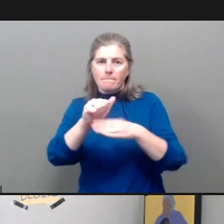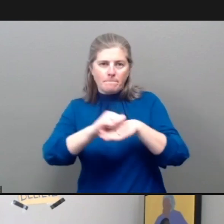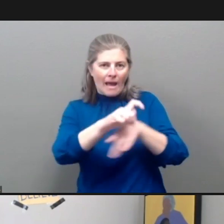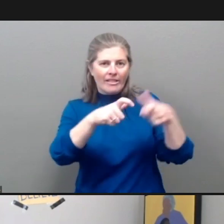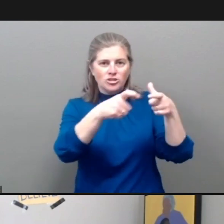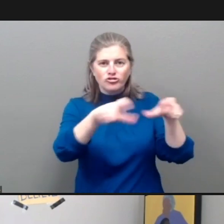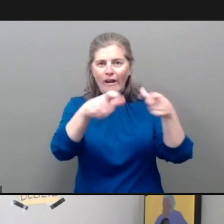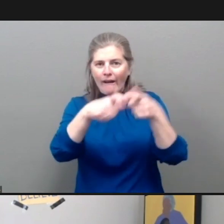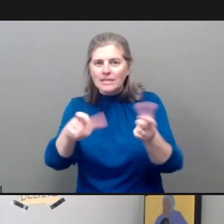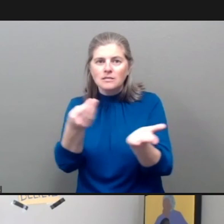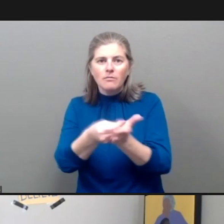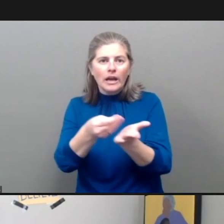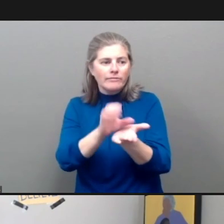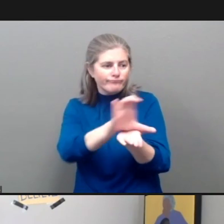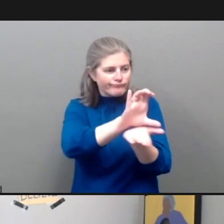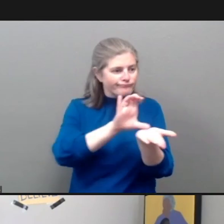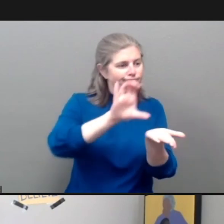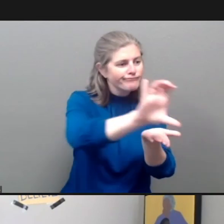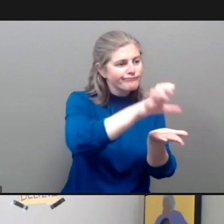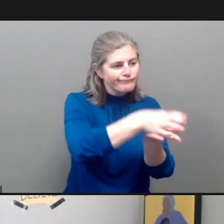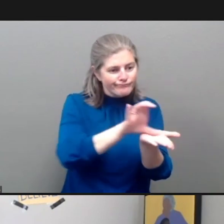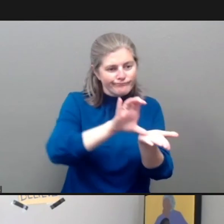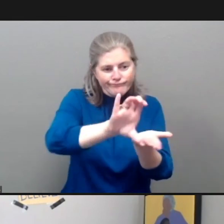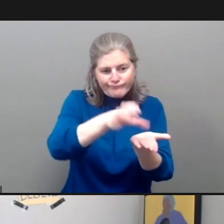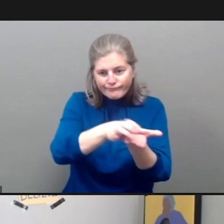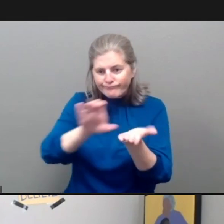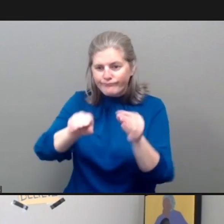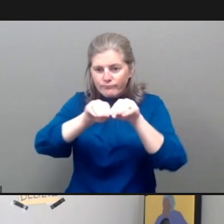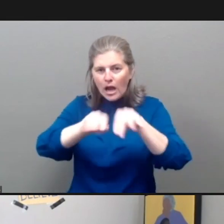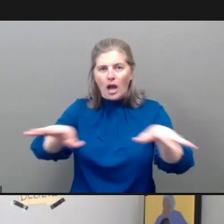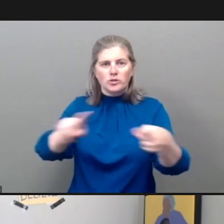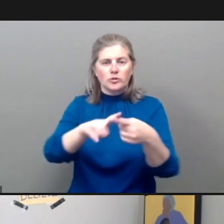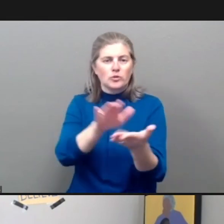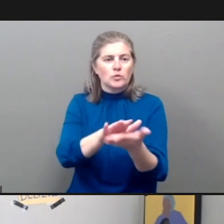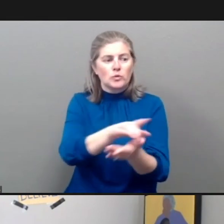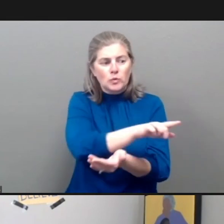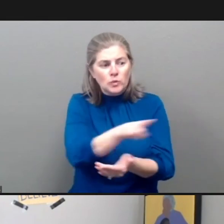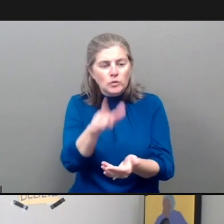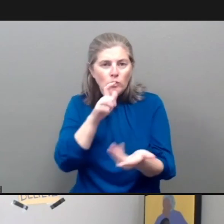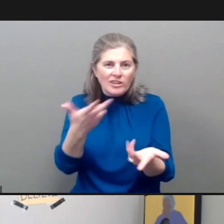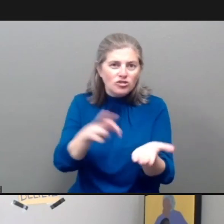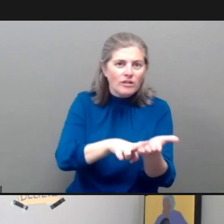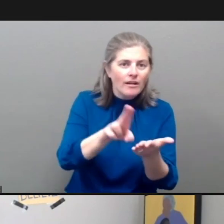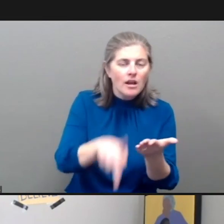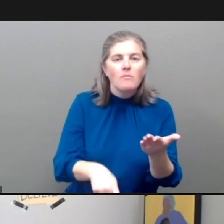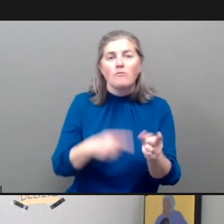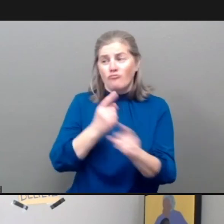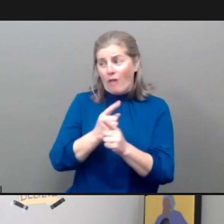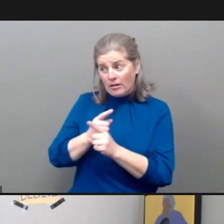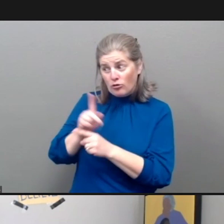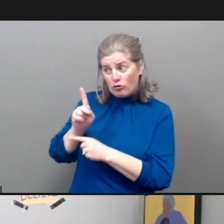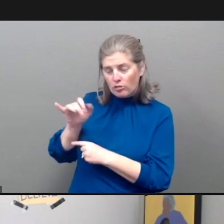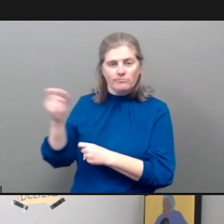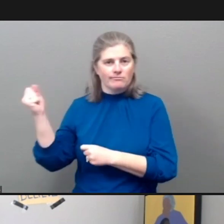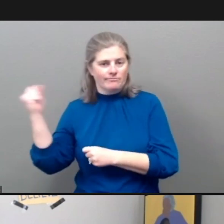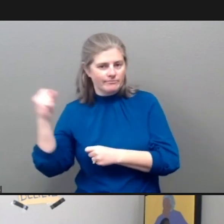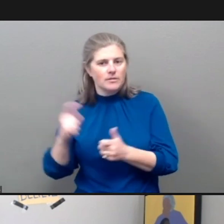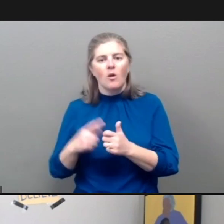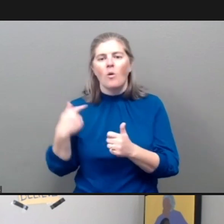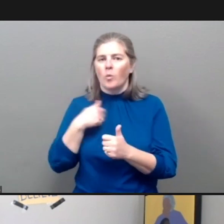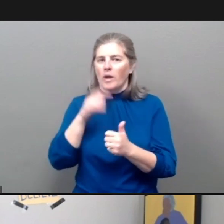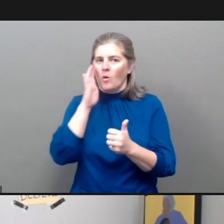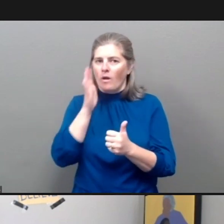the funding for this has already gone out to those schools that have signed up, right, Kurt? And so I think we're going to be,